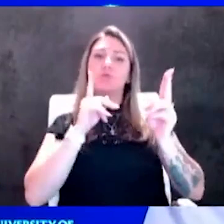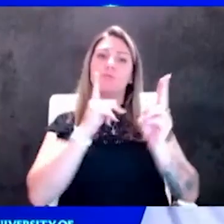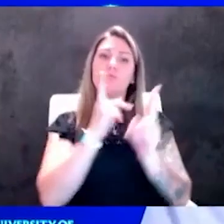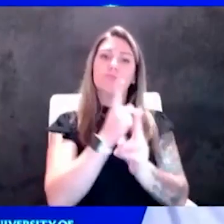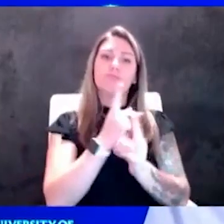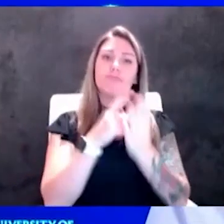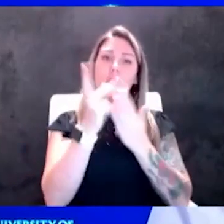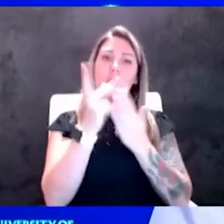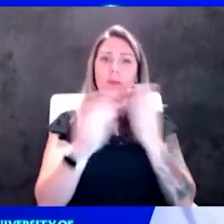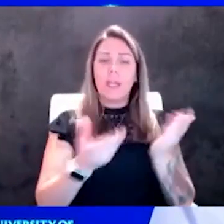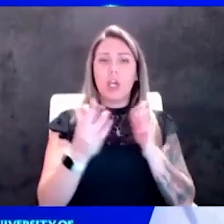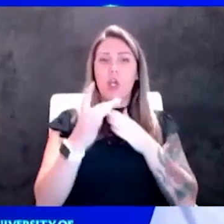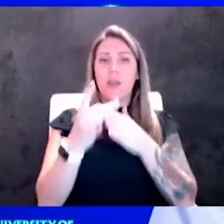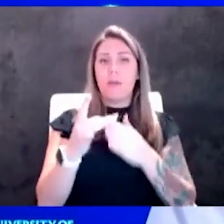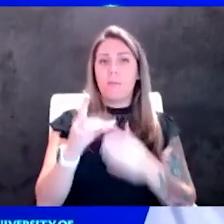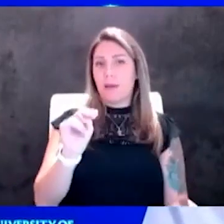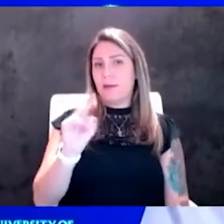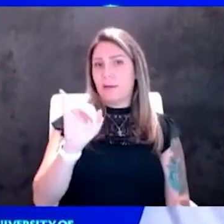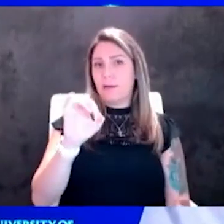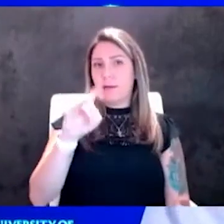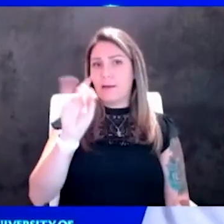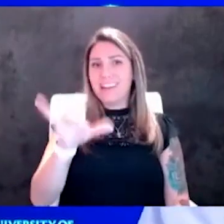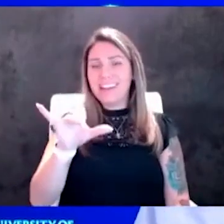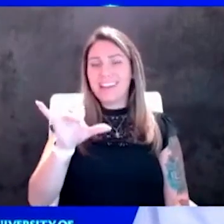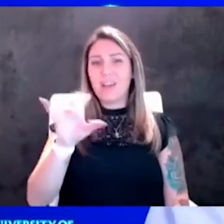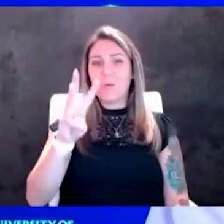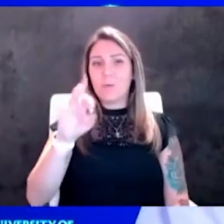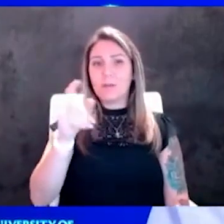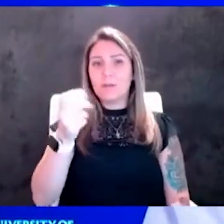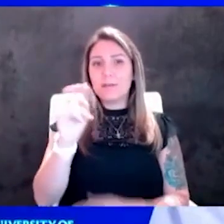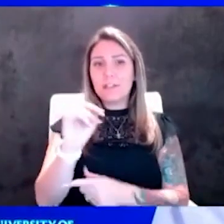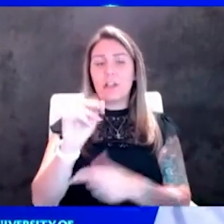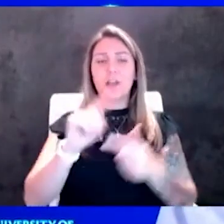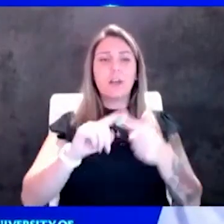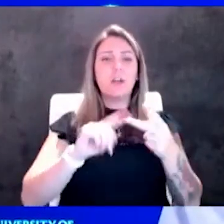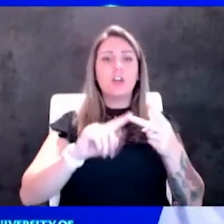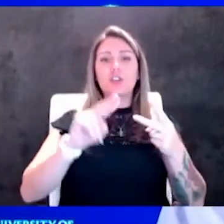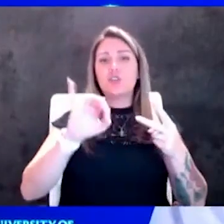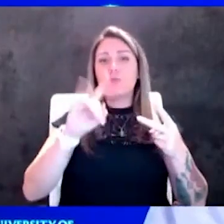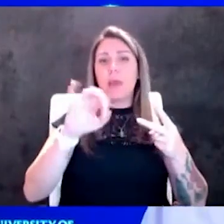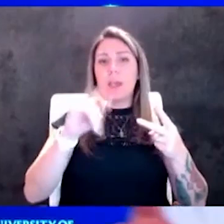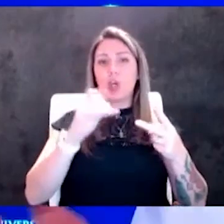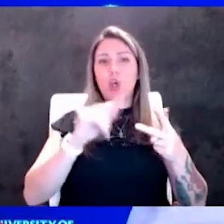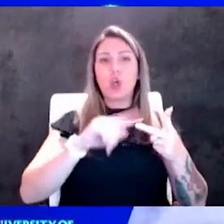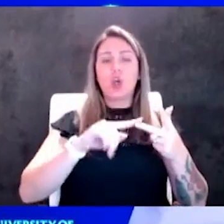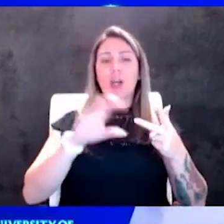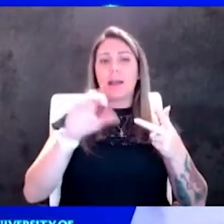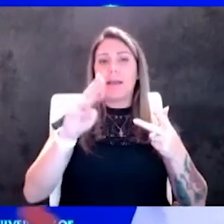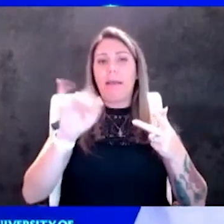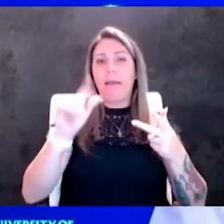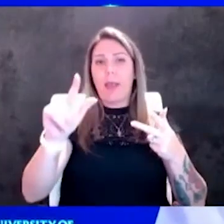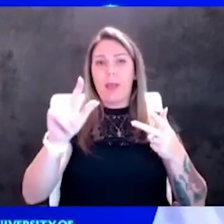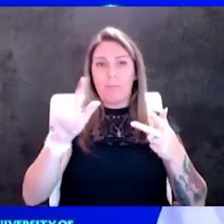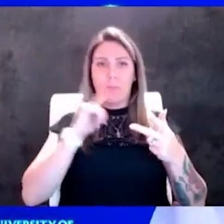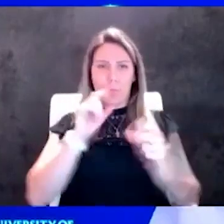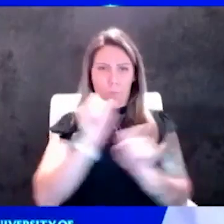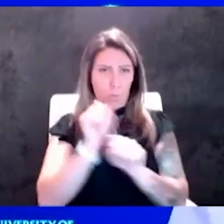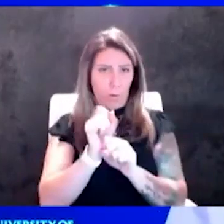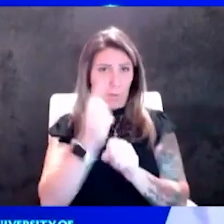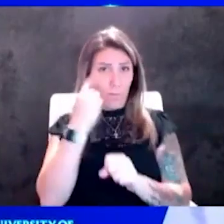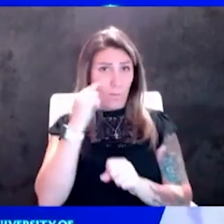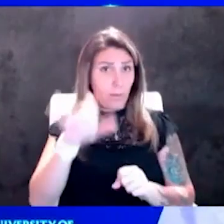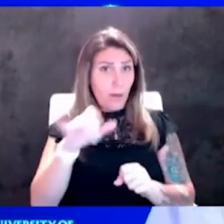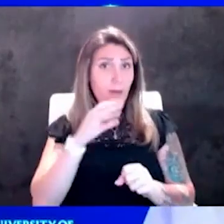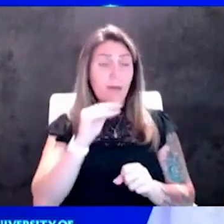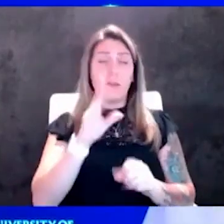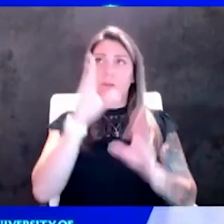have Dr. Shoemaker and Dr. Kimball working with our antibiotic stewardship here as well. But I think that was a great point that you make, and that was what I was going to